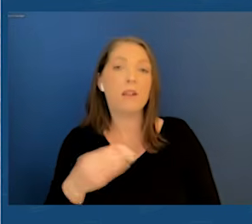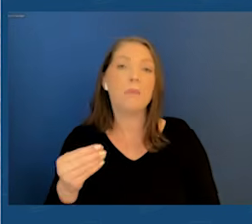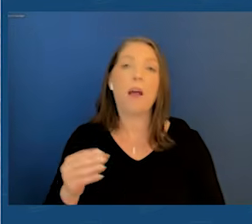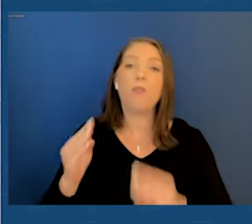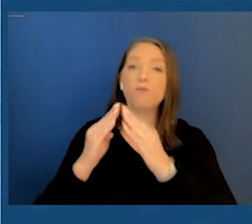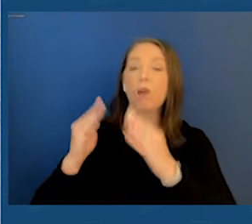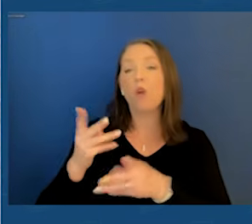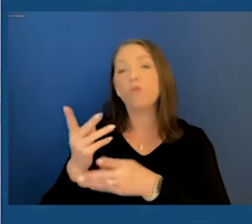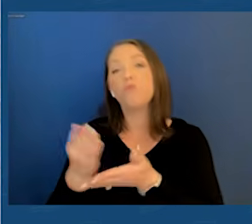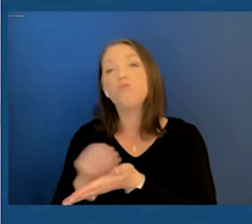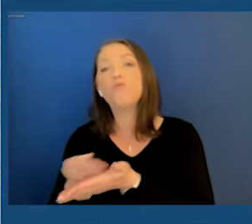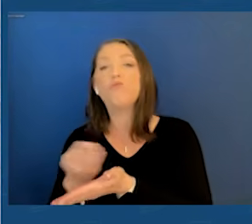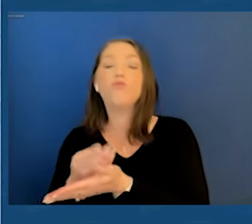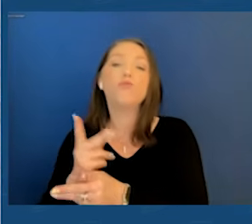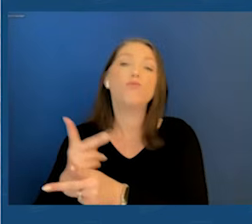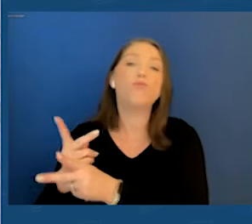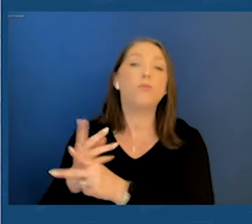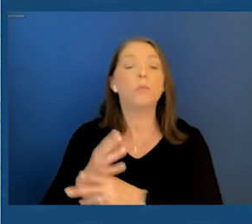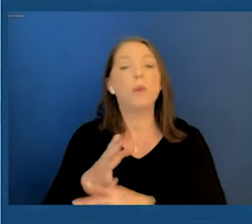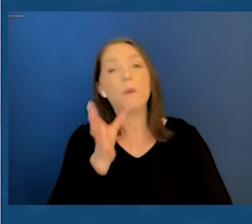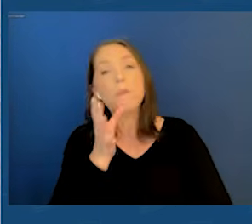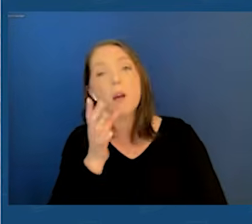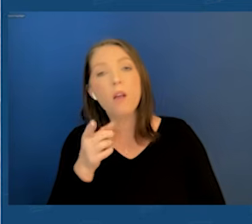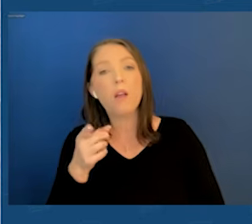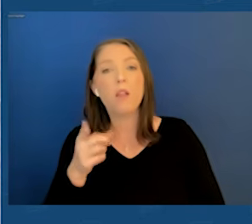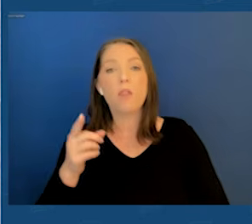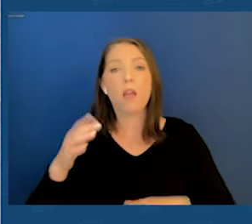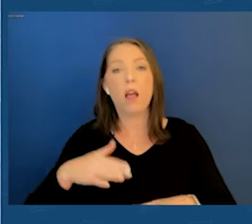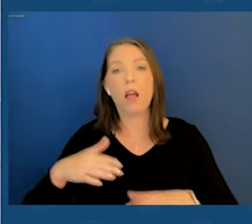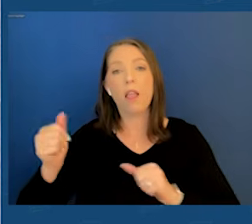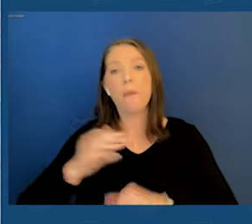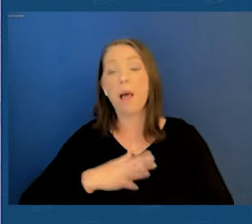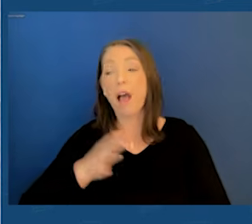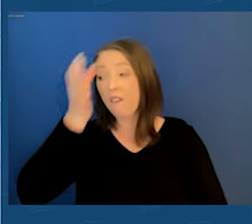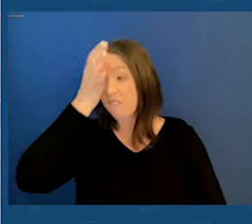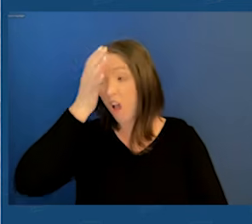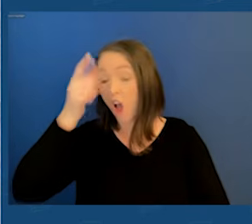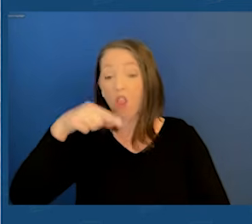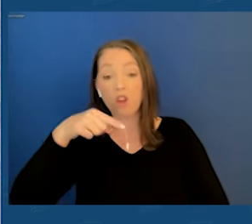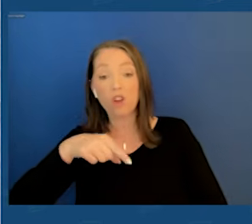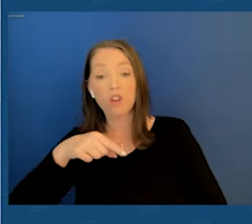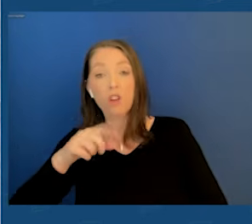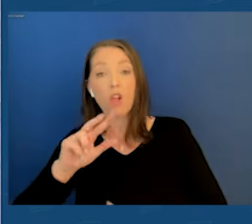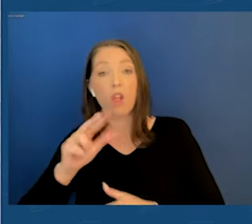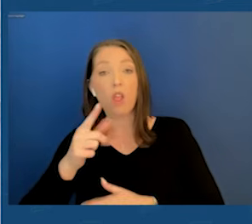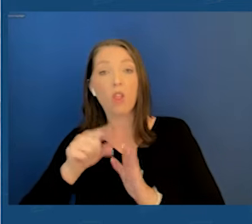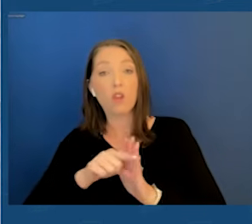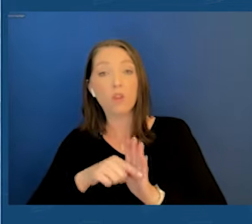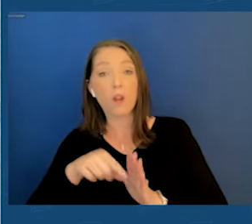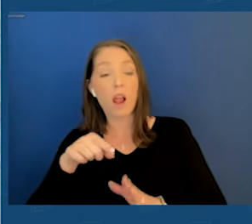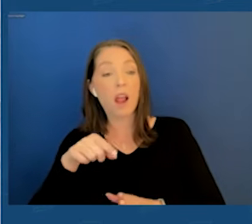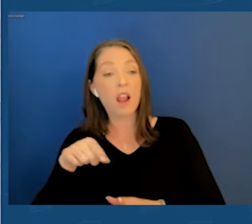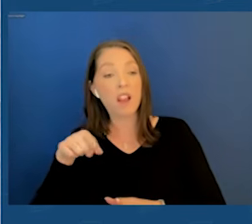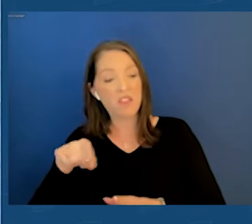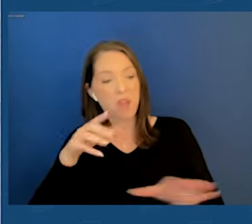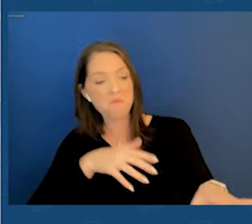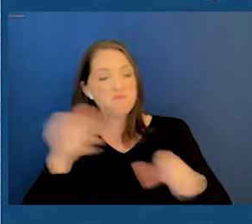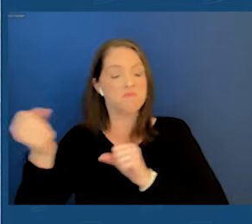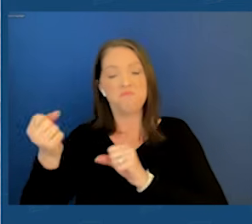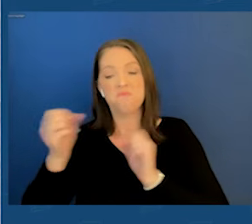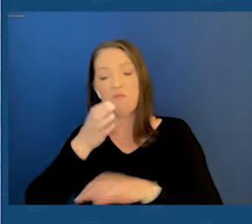mother, who they took my father out of school in the 3rd grade so he could make other people rich. But he never